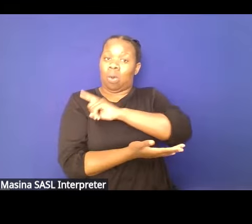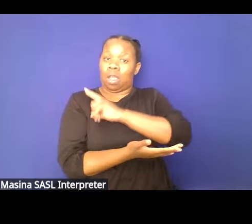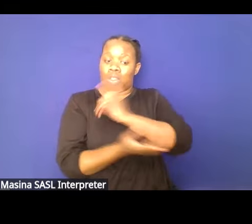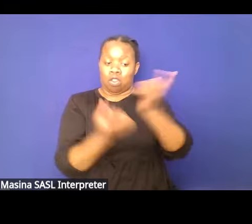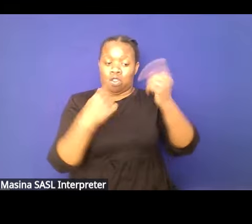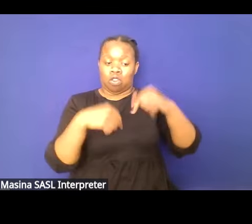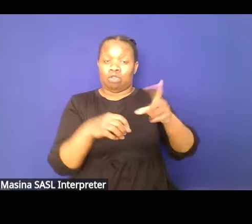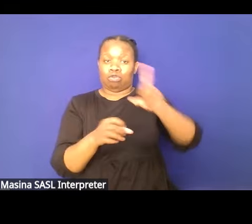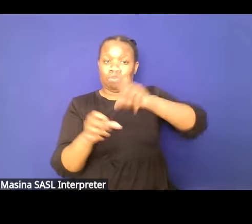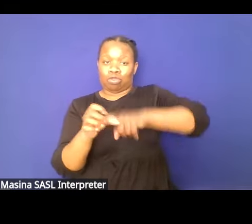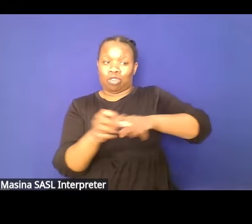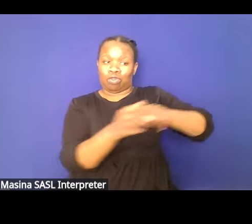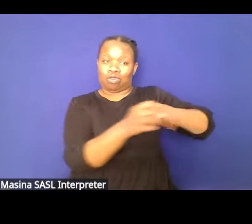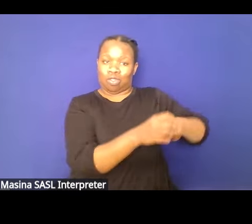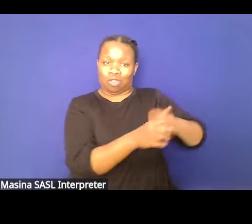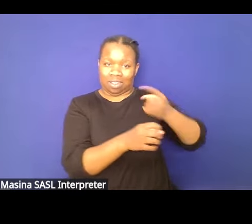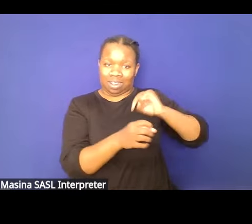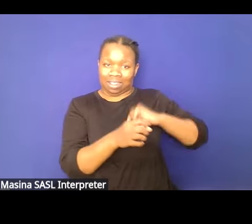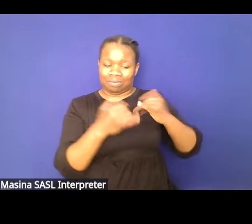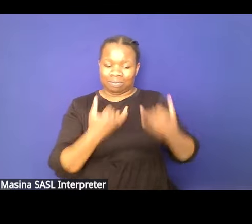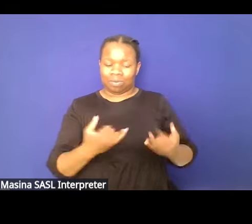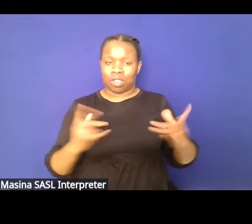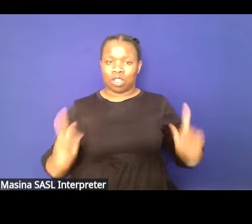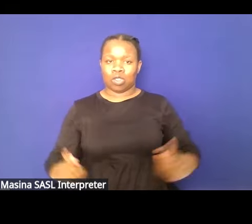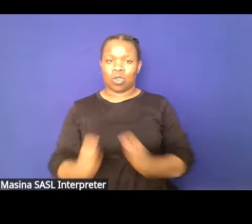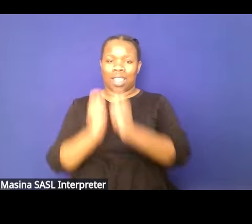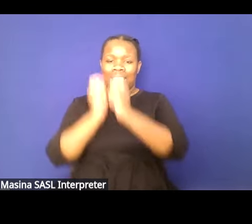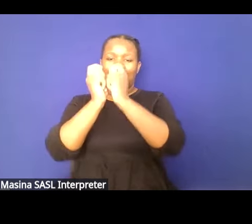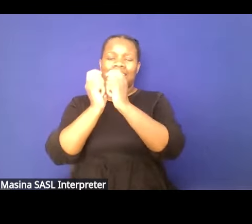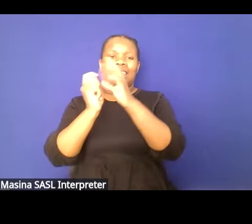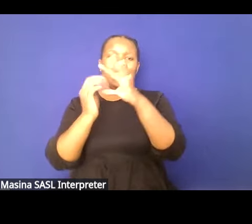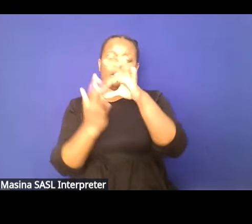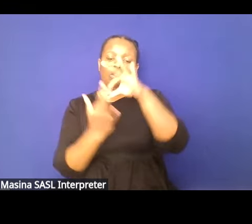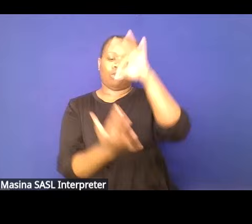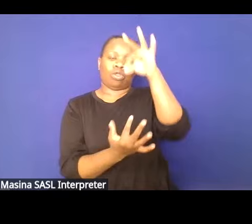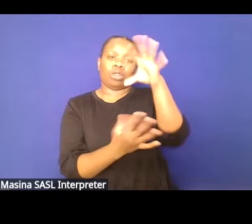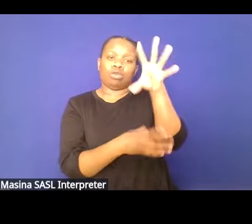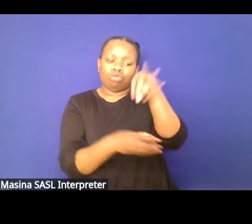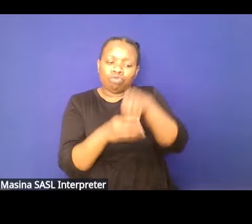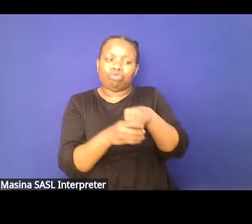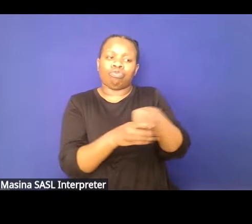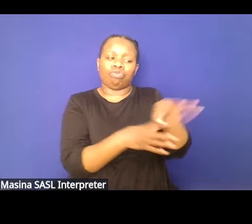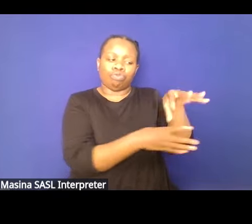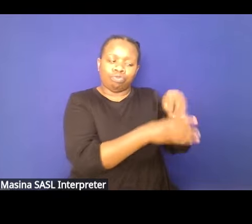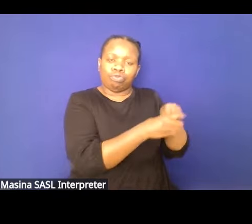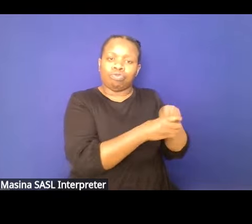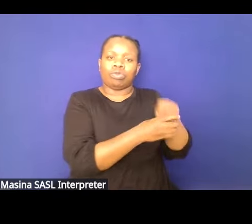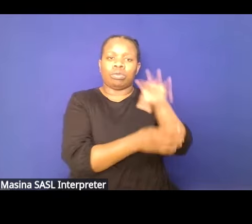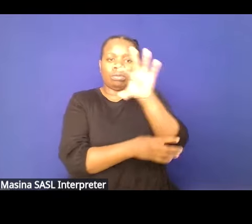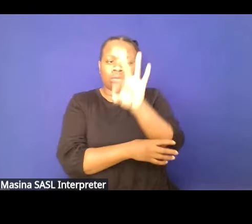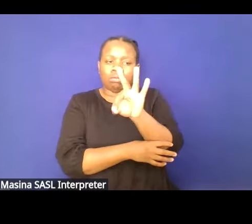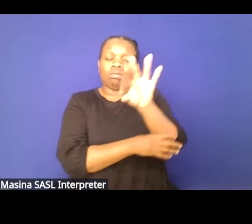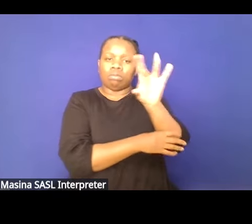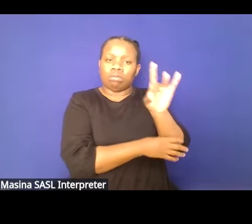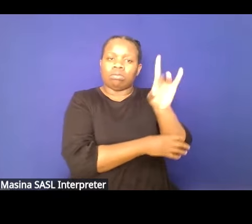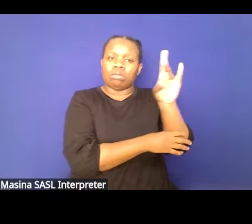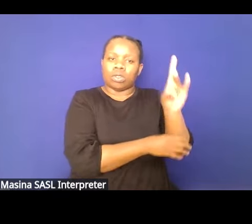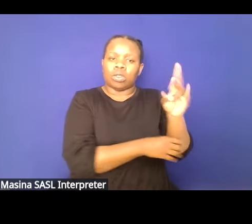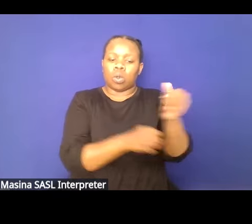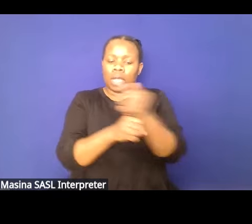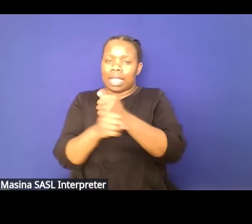us. Together, and by choosing inclusion every day, we can make filing